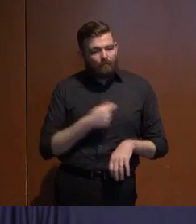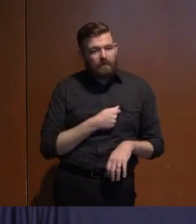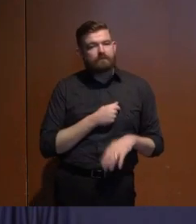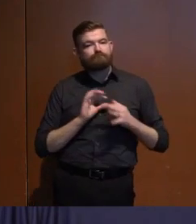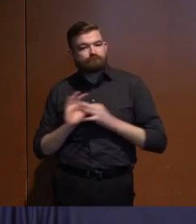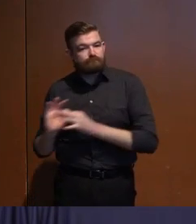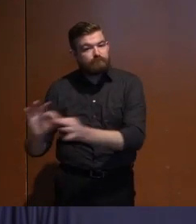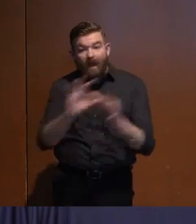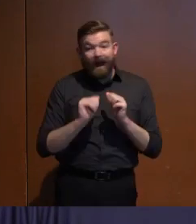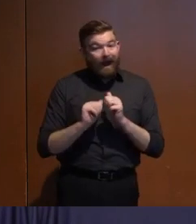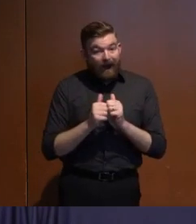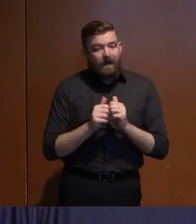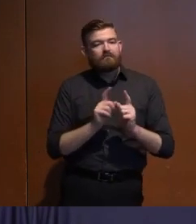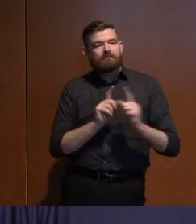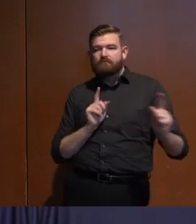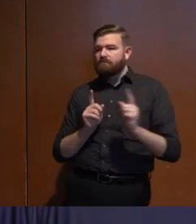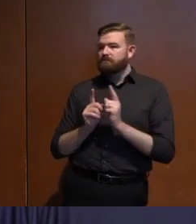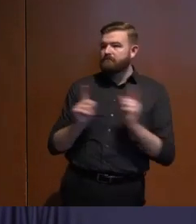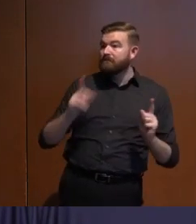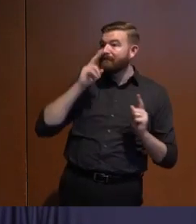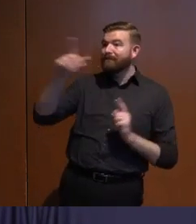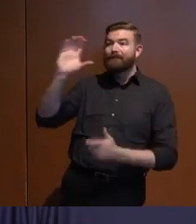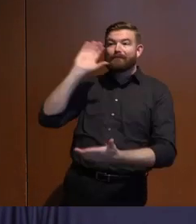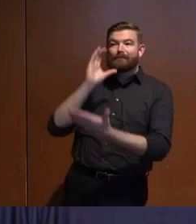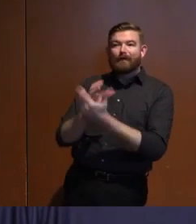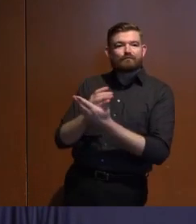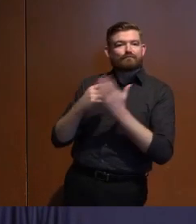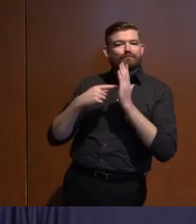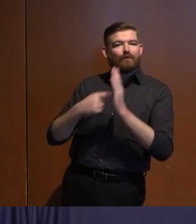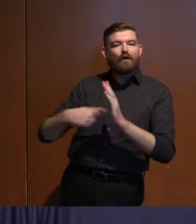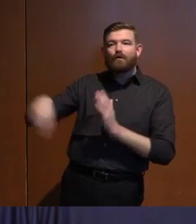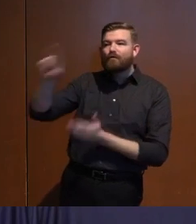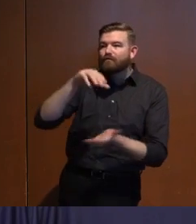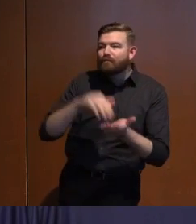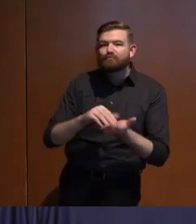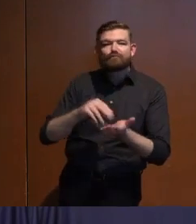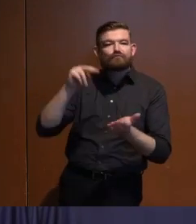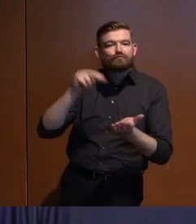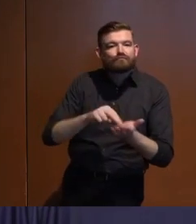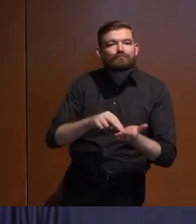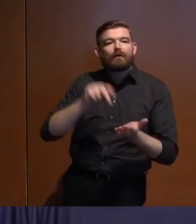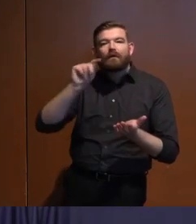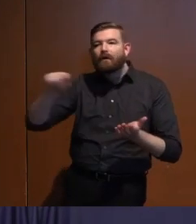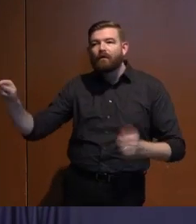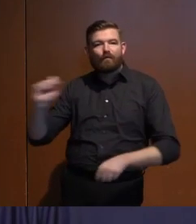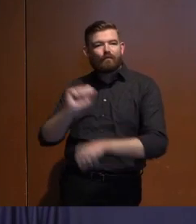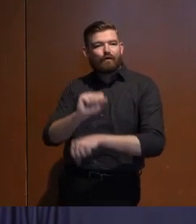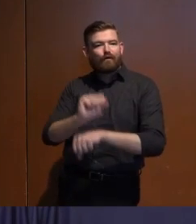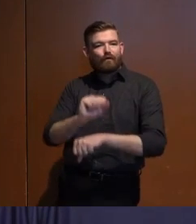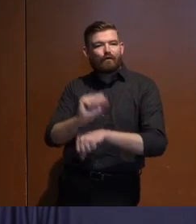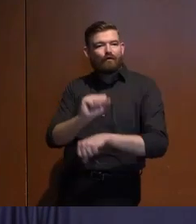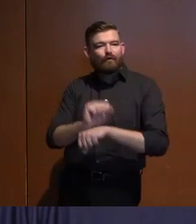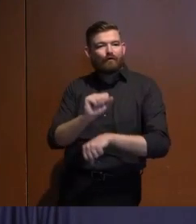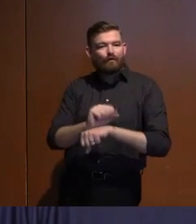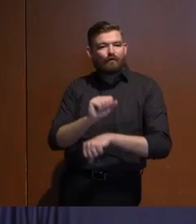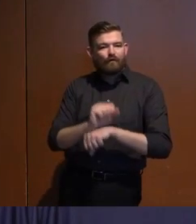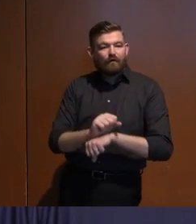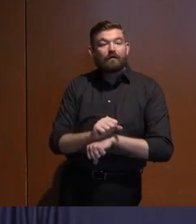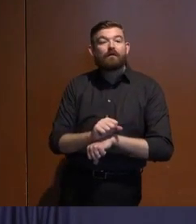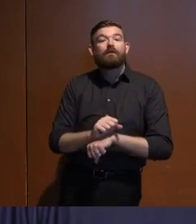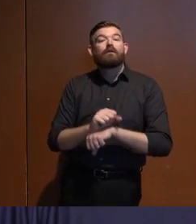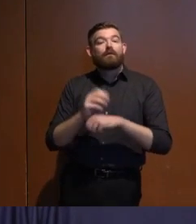images behind me. We are by nature a social species. Staying apart from our friends and neighbors and even from